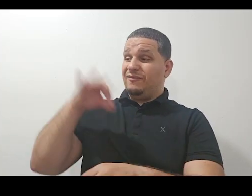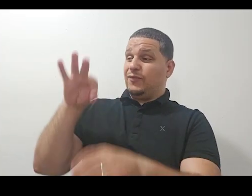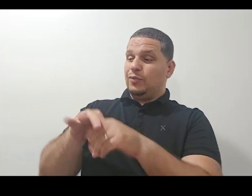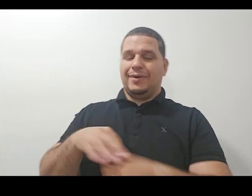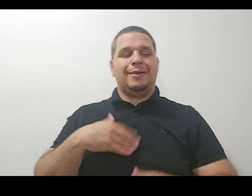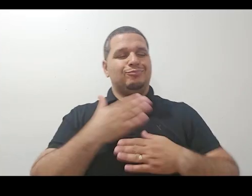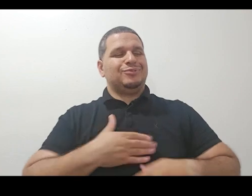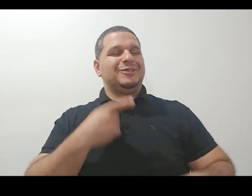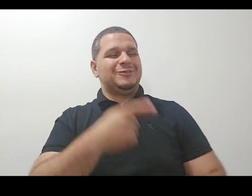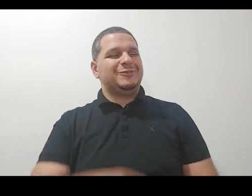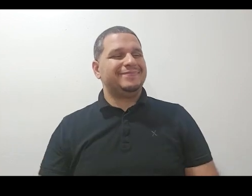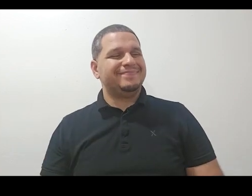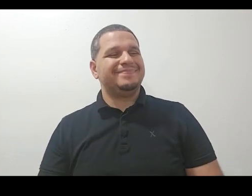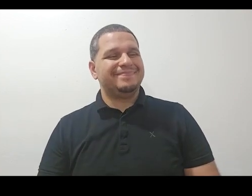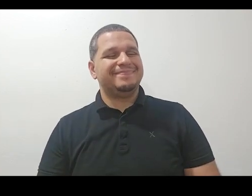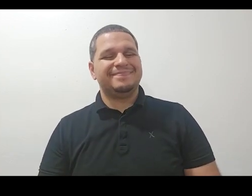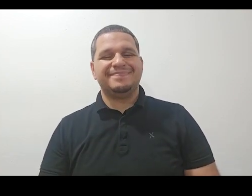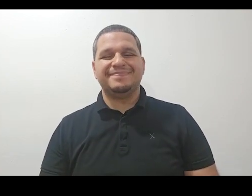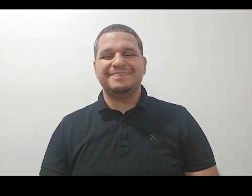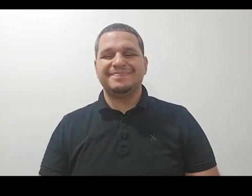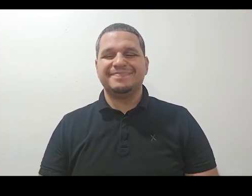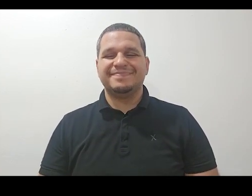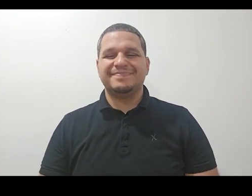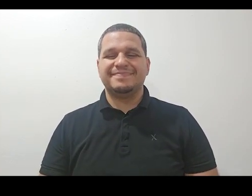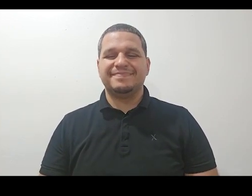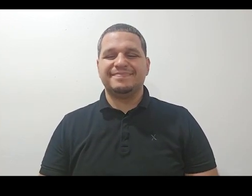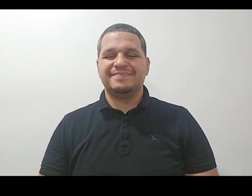George, you got my goal. Appreciate you.